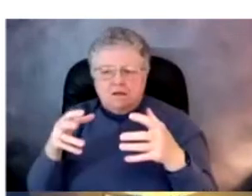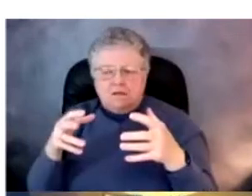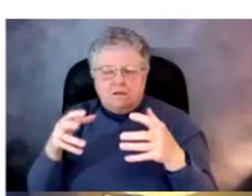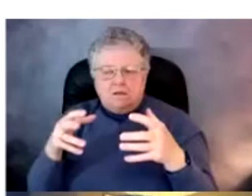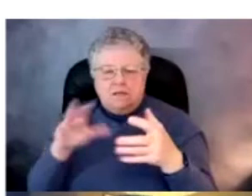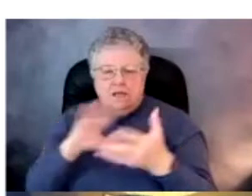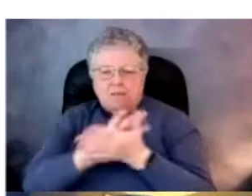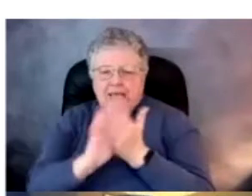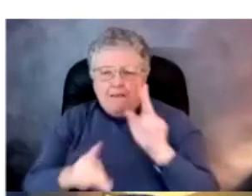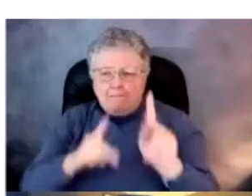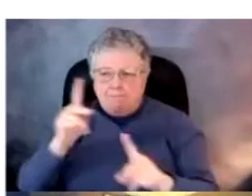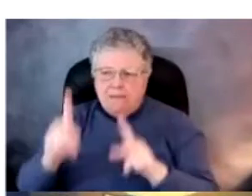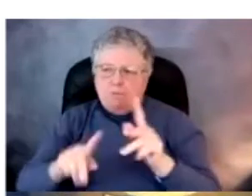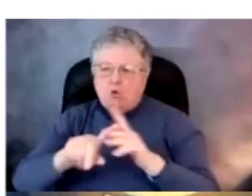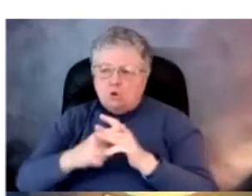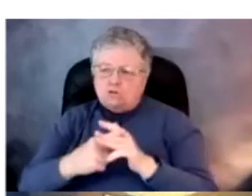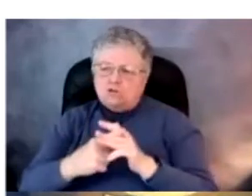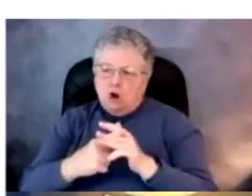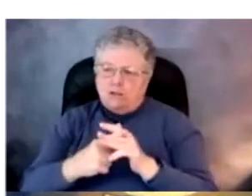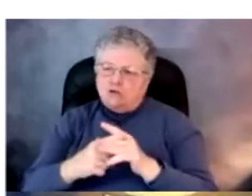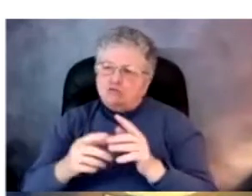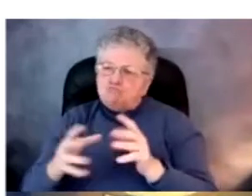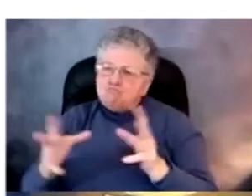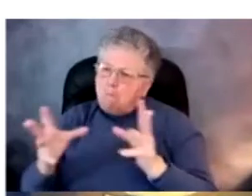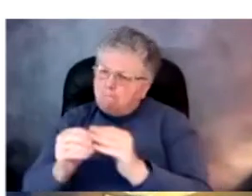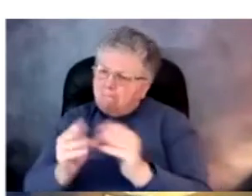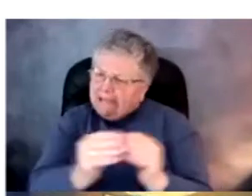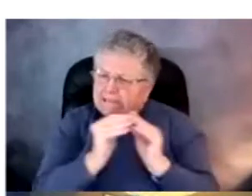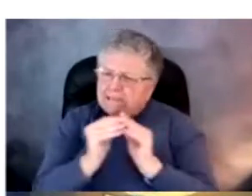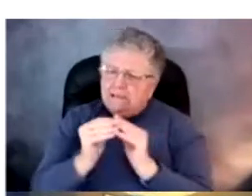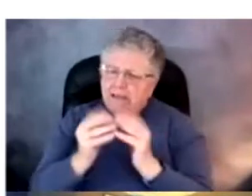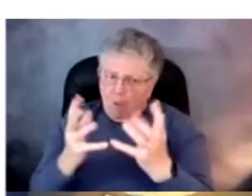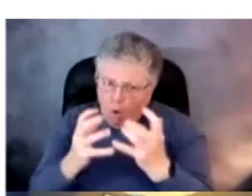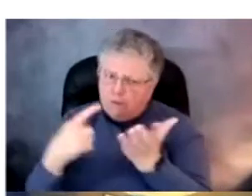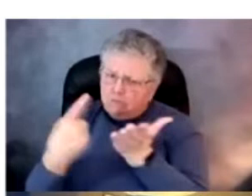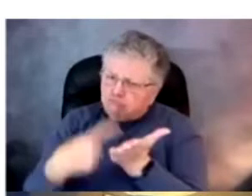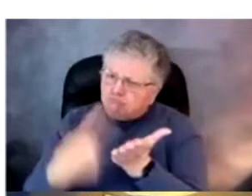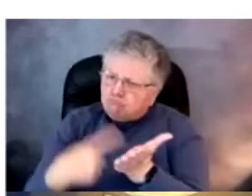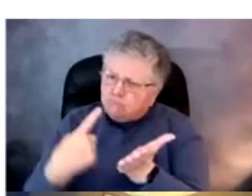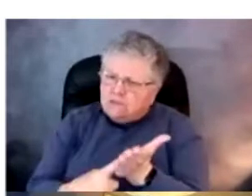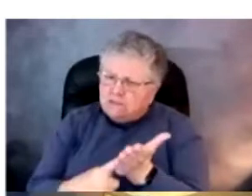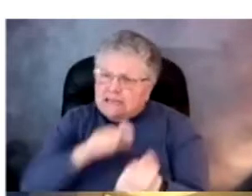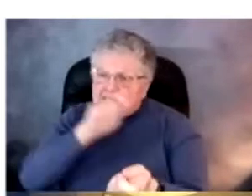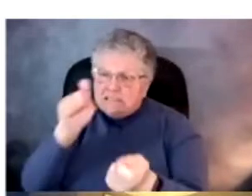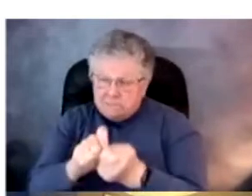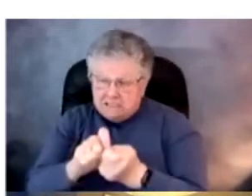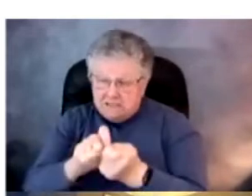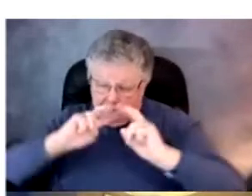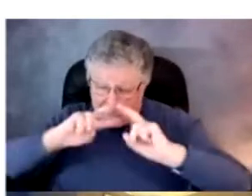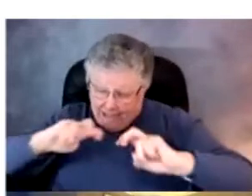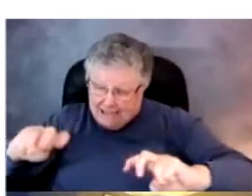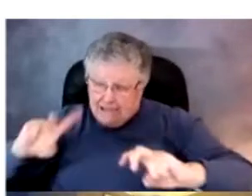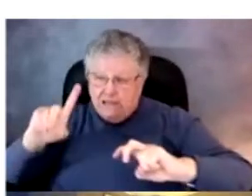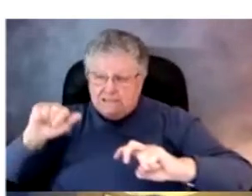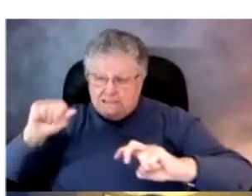together that really wanted to talk about this and specifically start looking at data in around COVID and congregate settings.